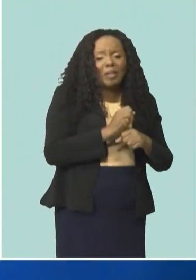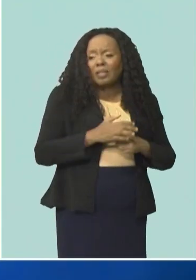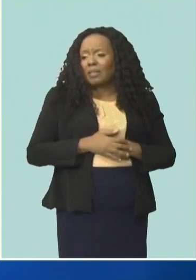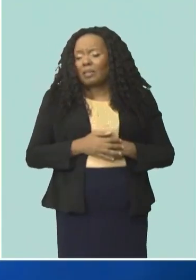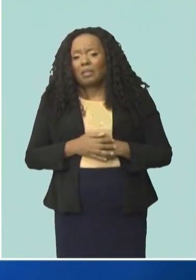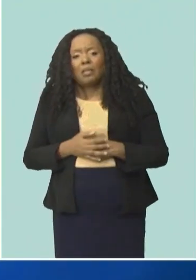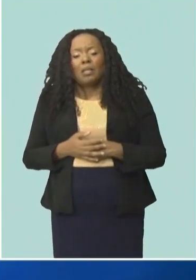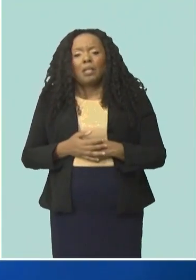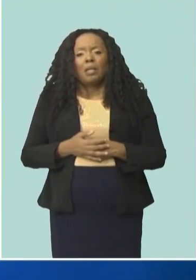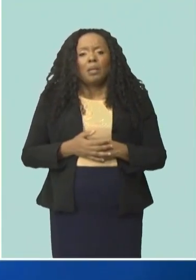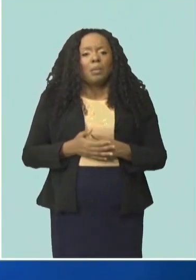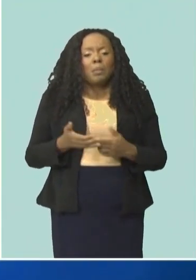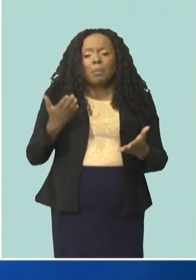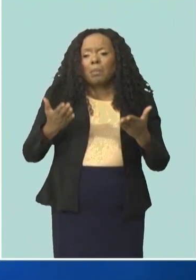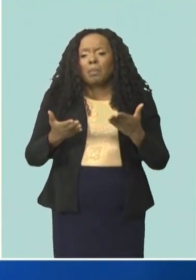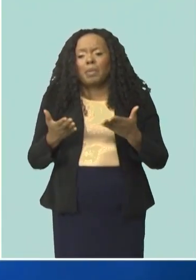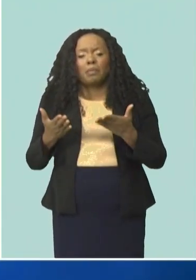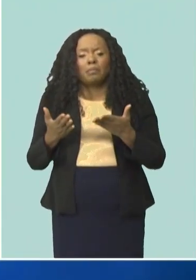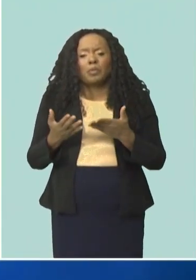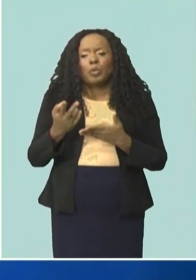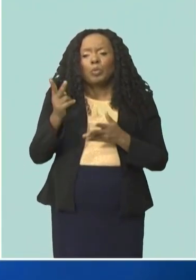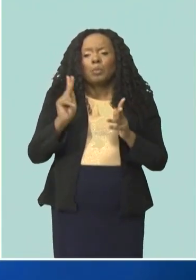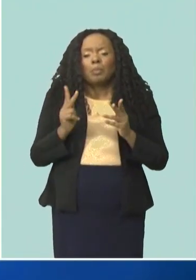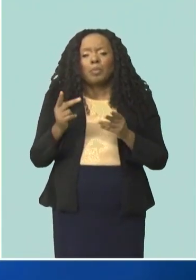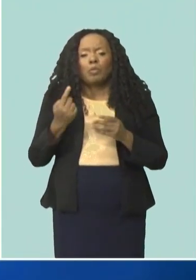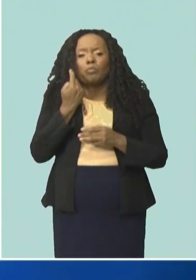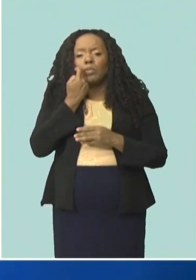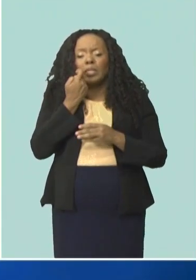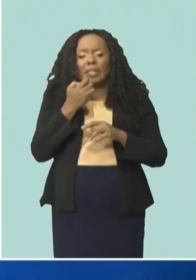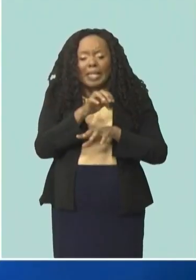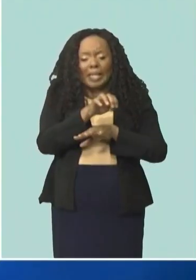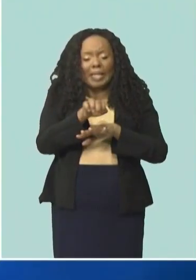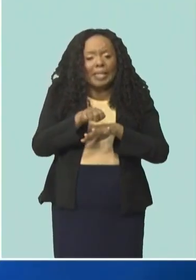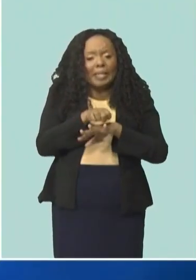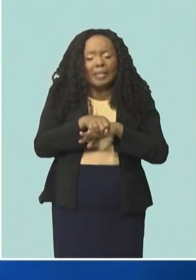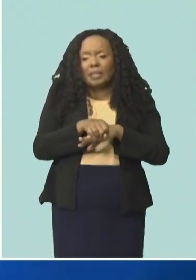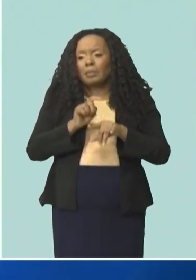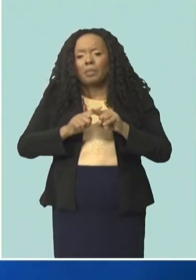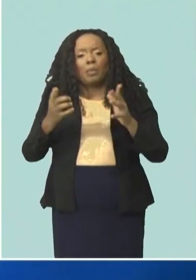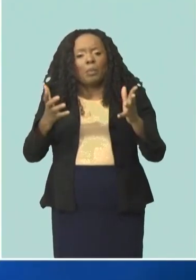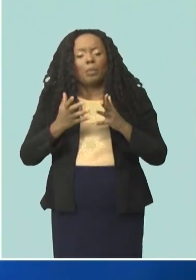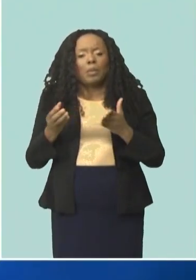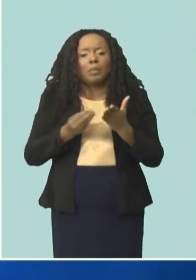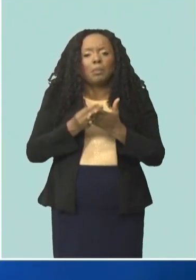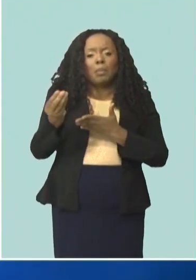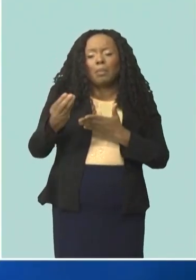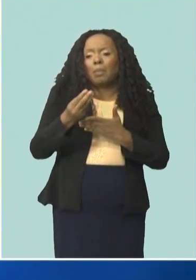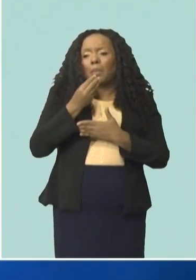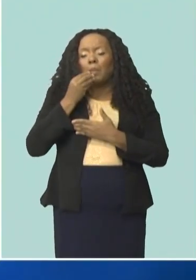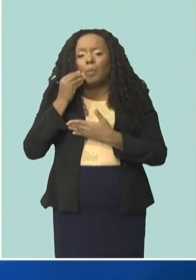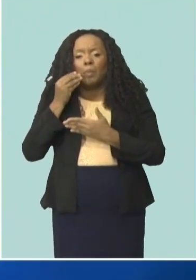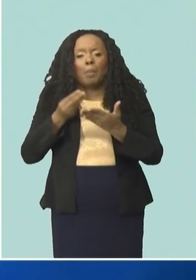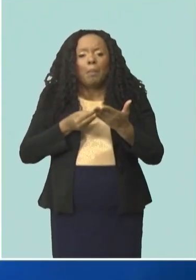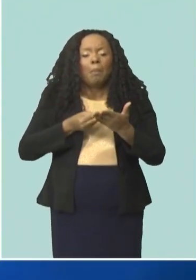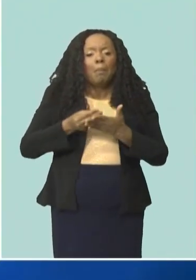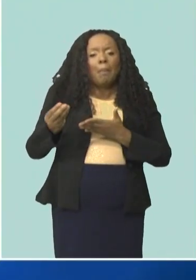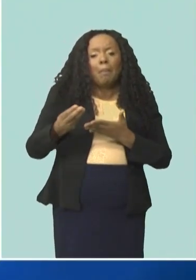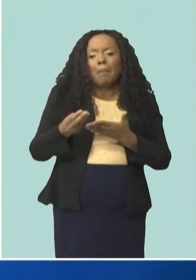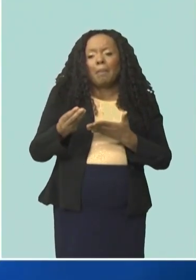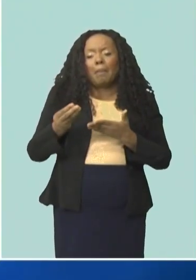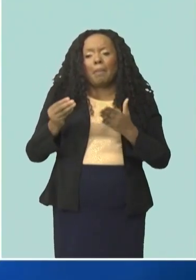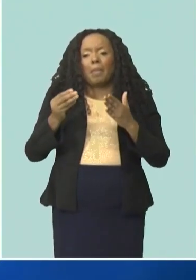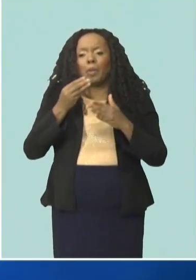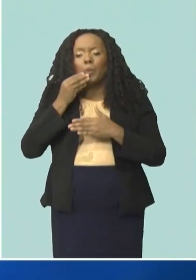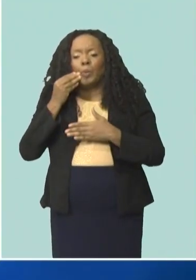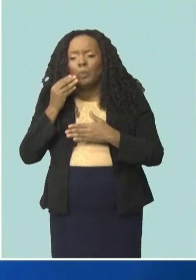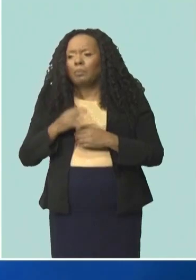newly navigating adulthood, who simply want their own piece of the rock, and in every other young person who